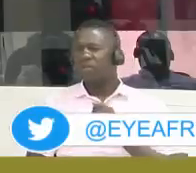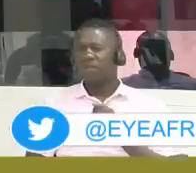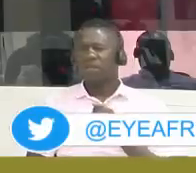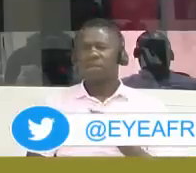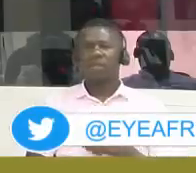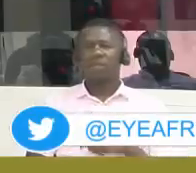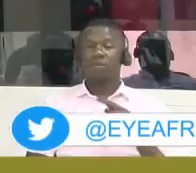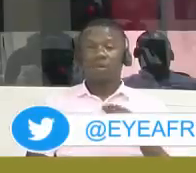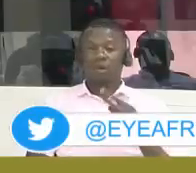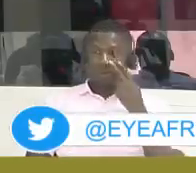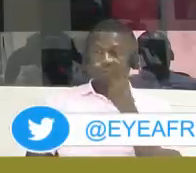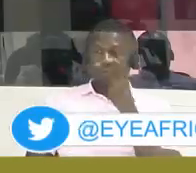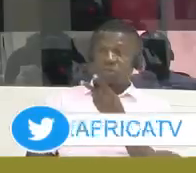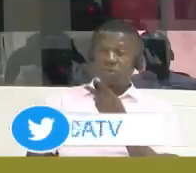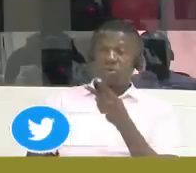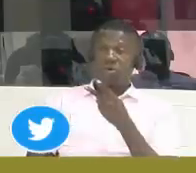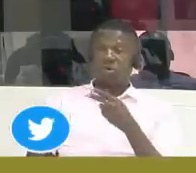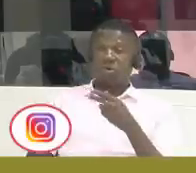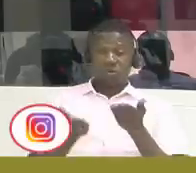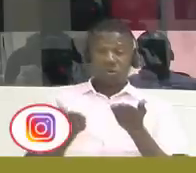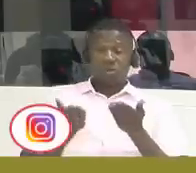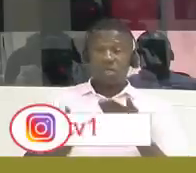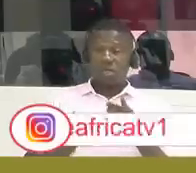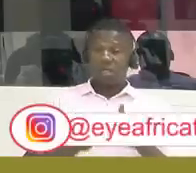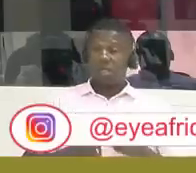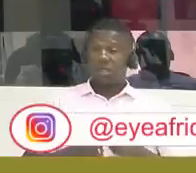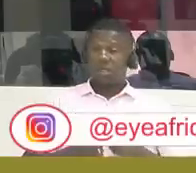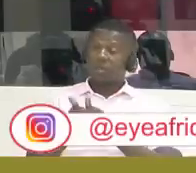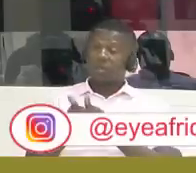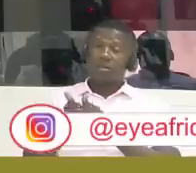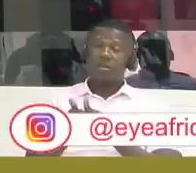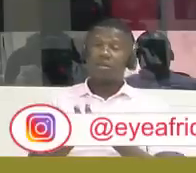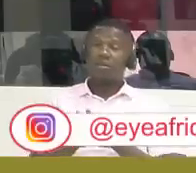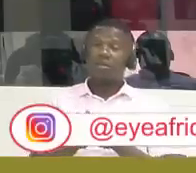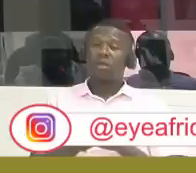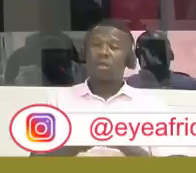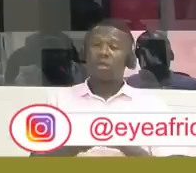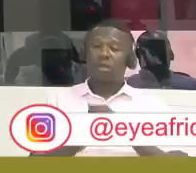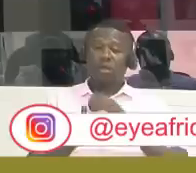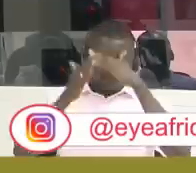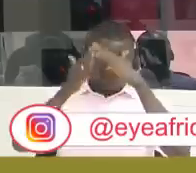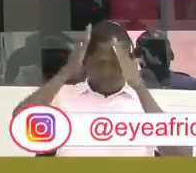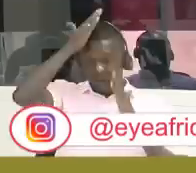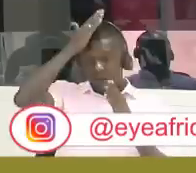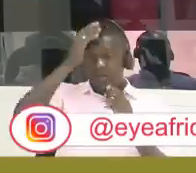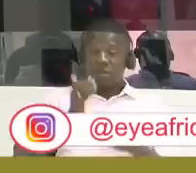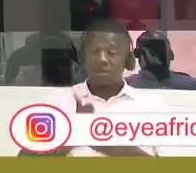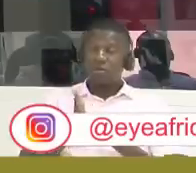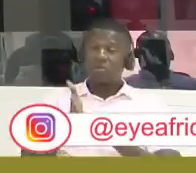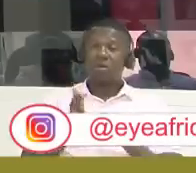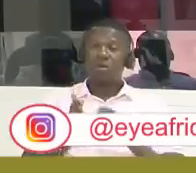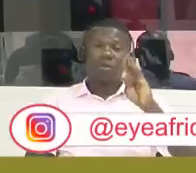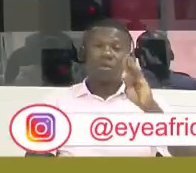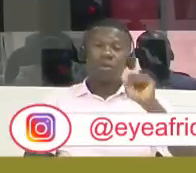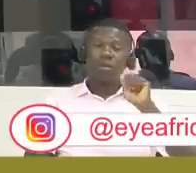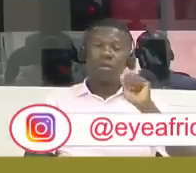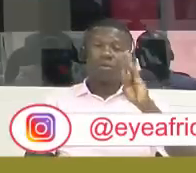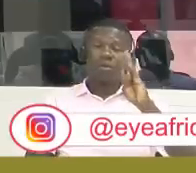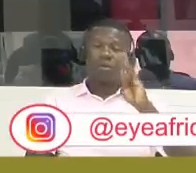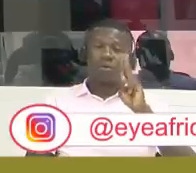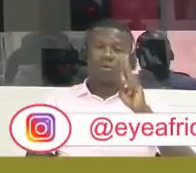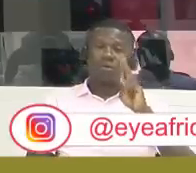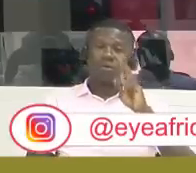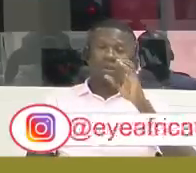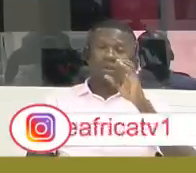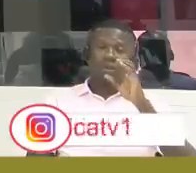army commander, Babacar Jatta, on the highway. I don't think there will be peace today. That's